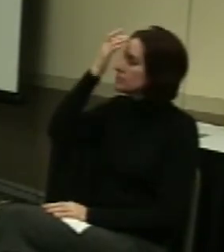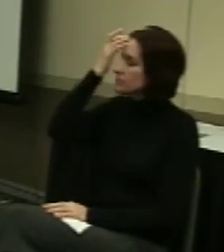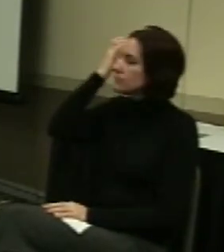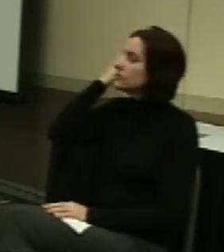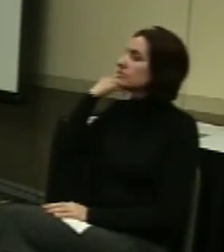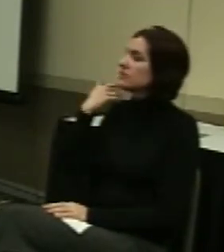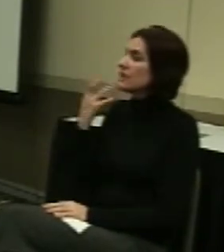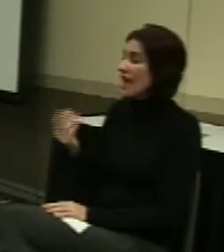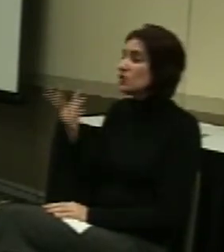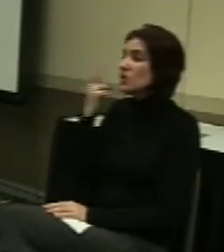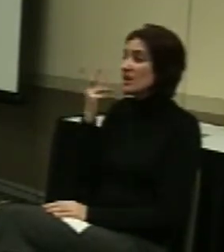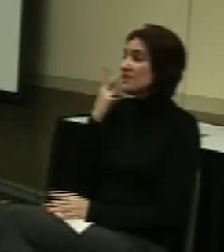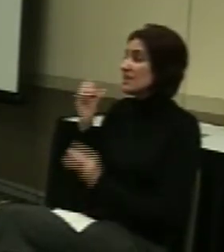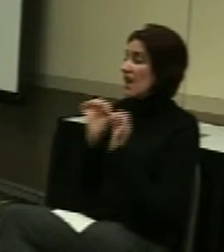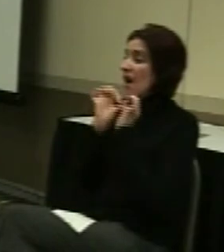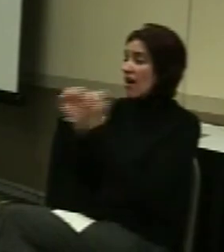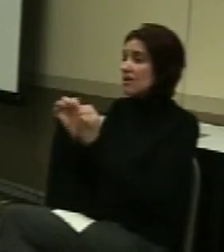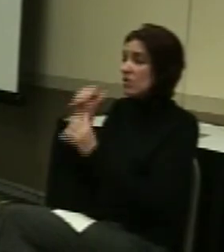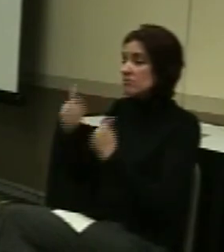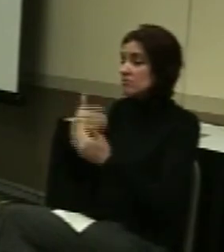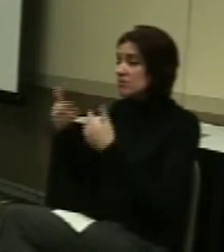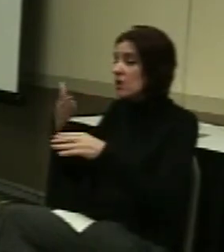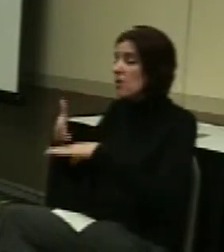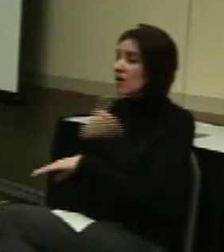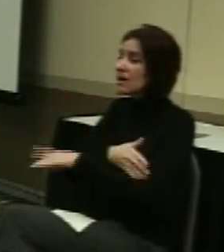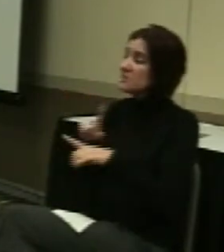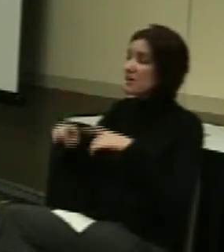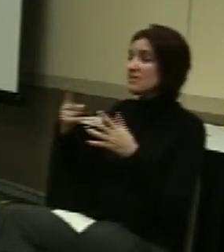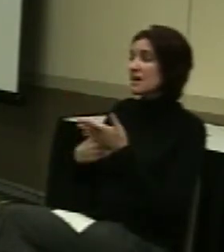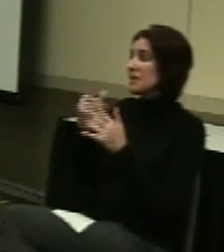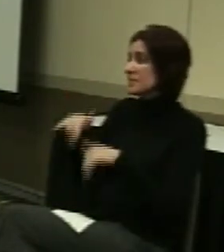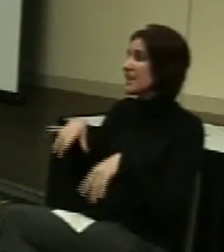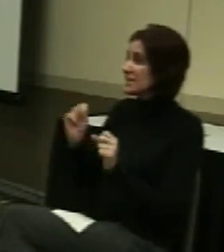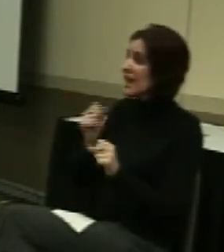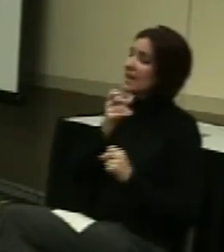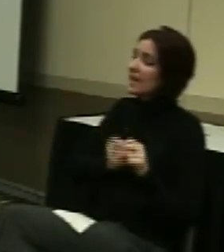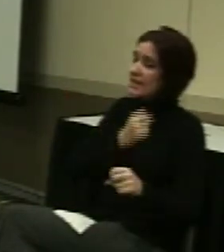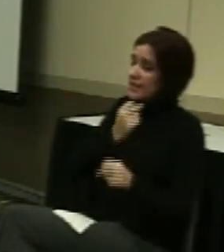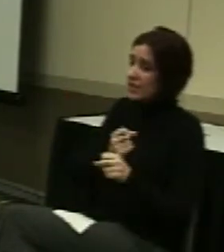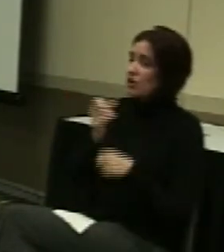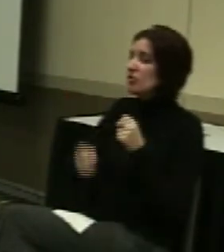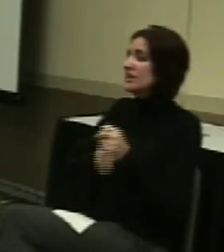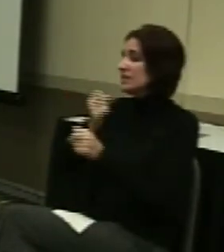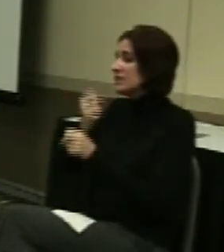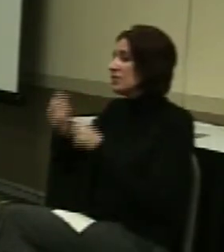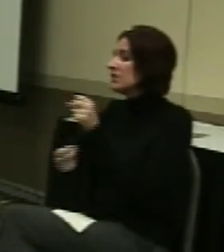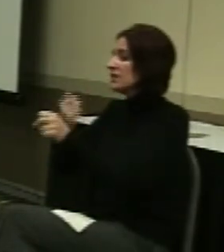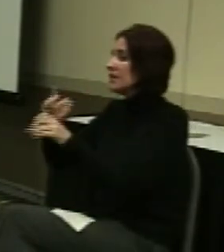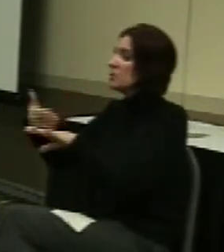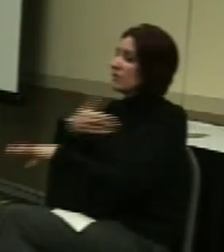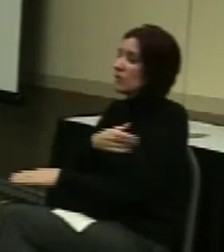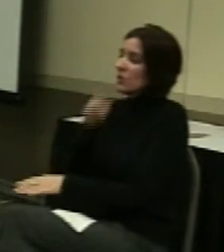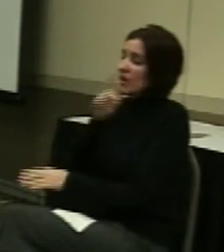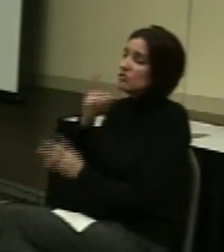and sometimes it takes a year and another year and another year, and finally you start seeing. Other thoughts?